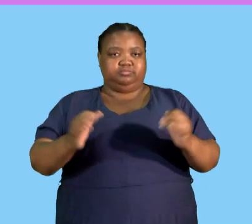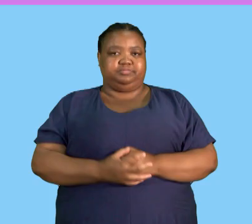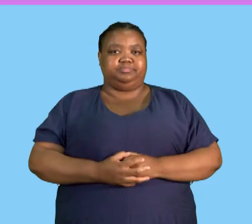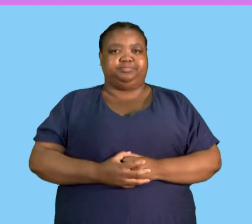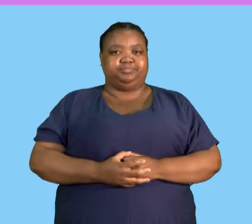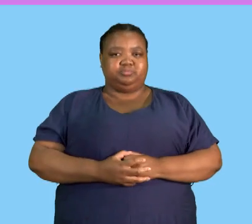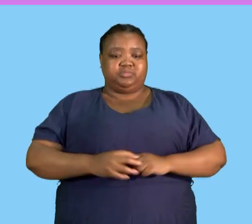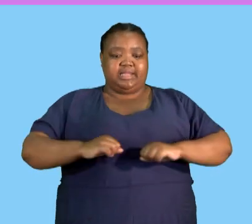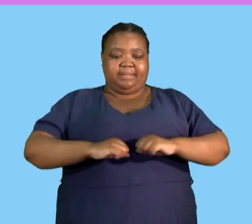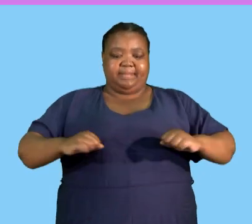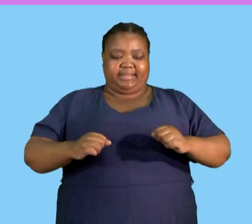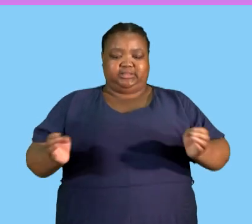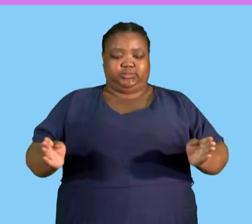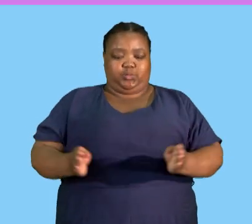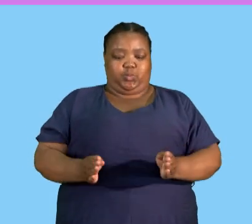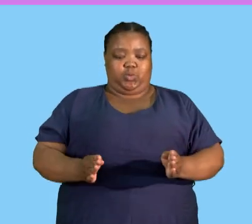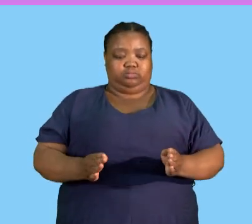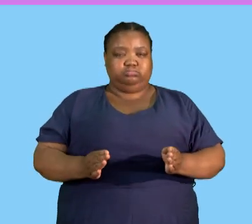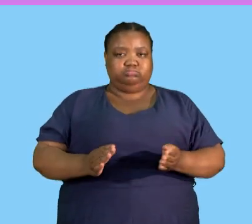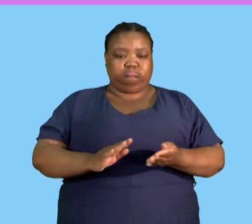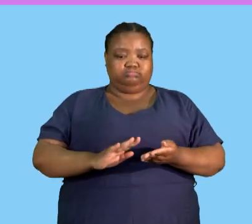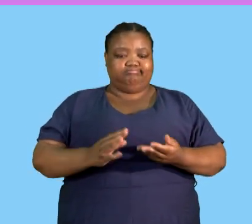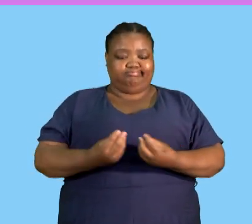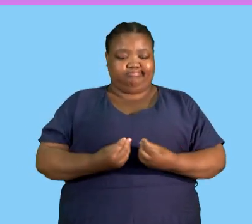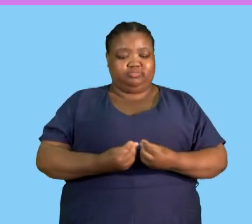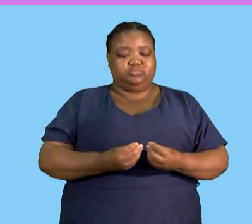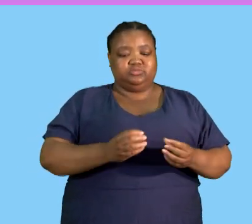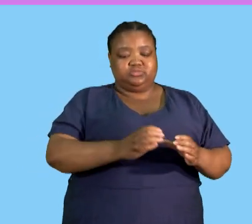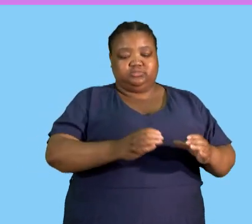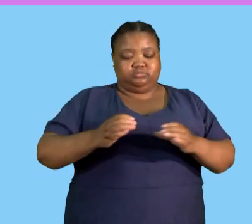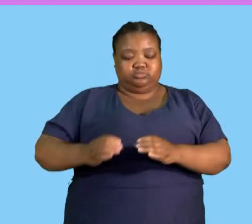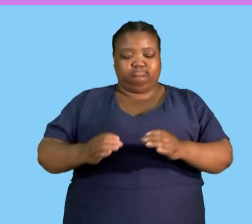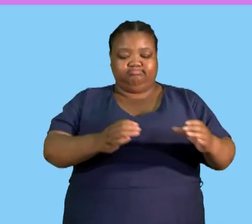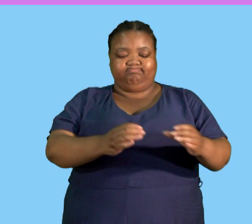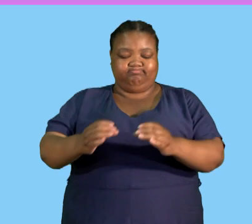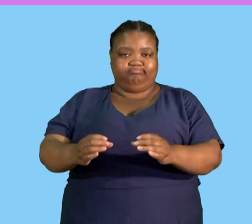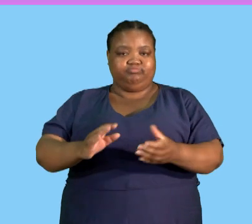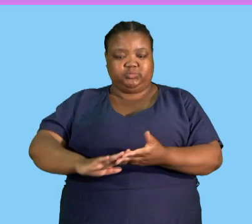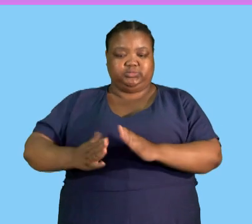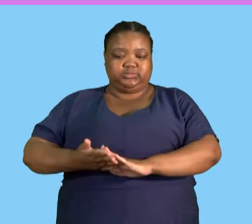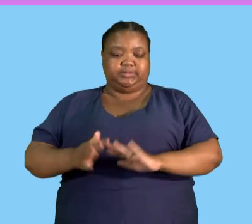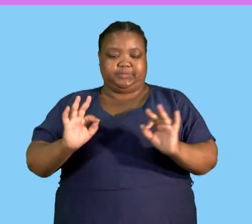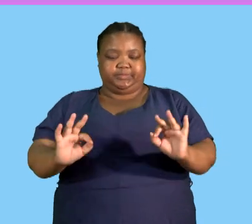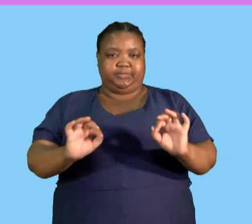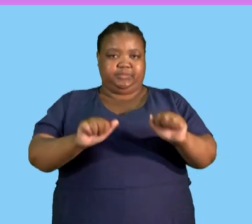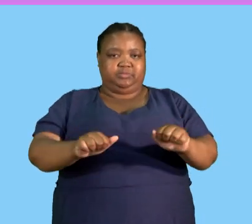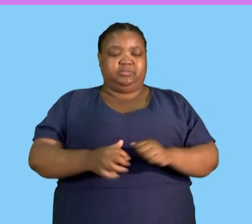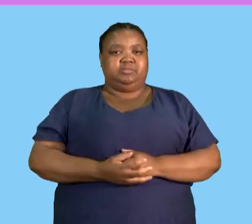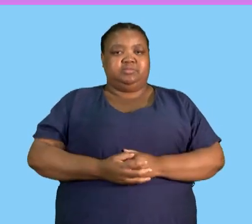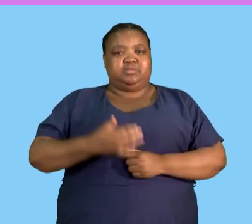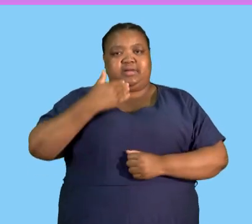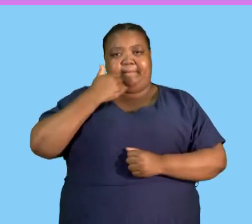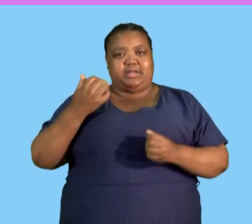a small space. Now, the space given space, but it must be in the best possible